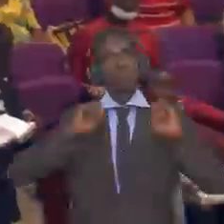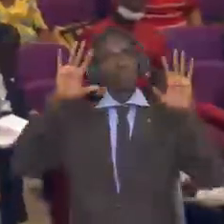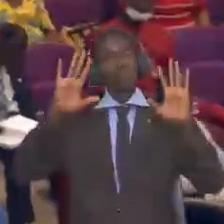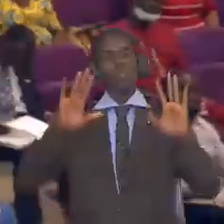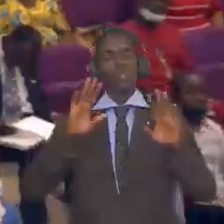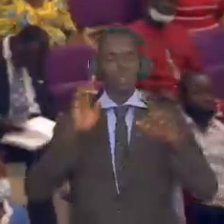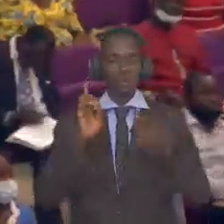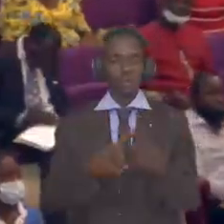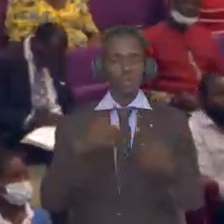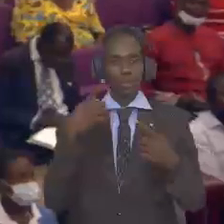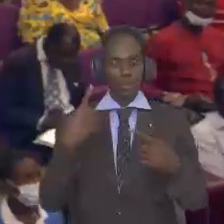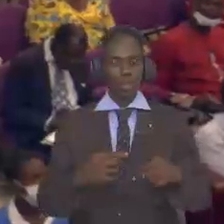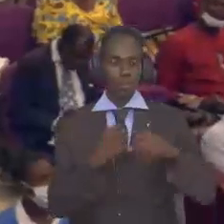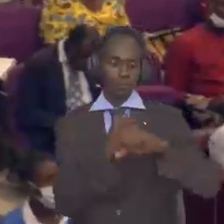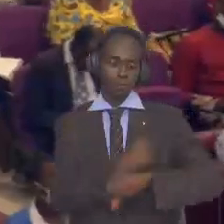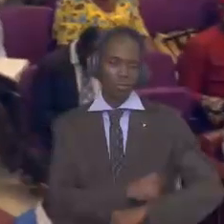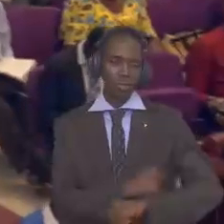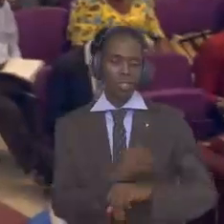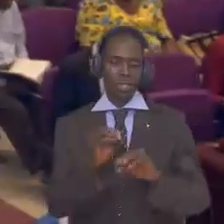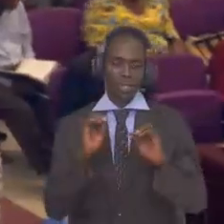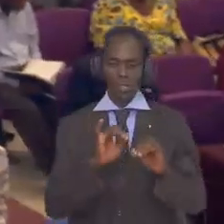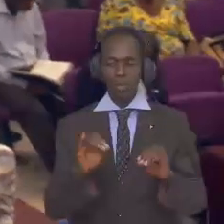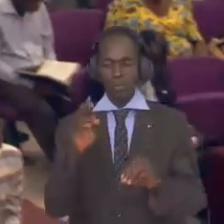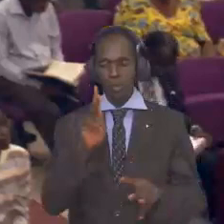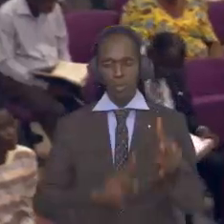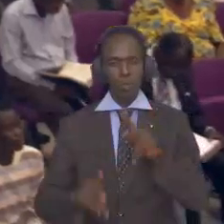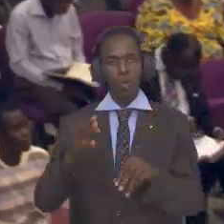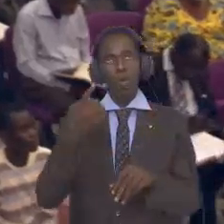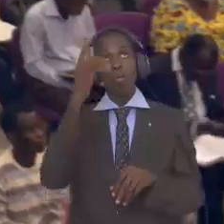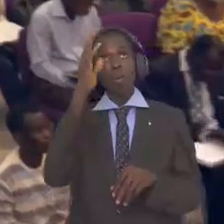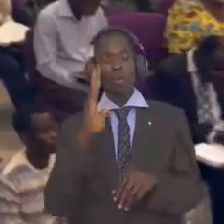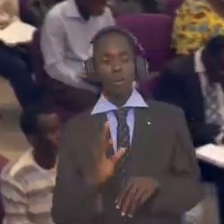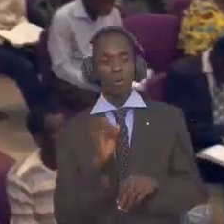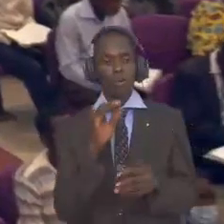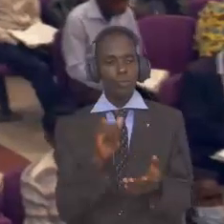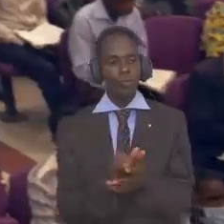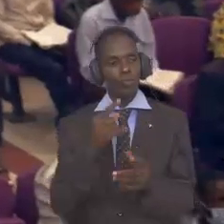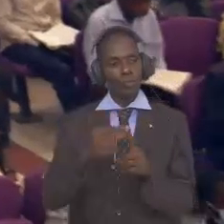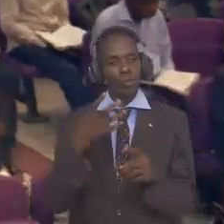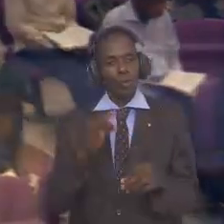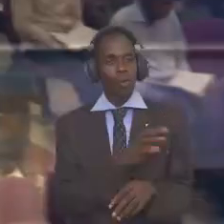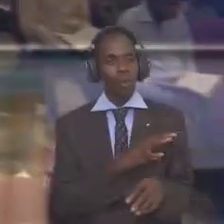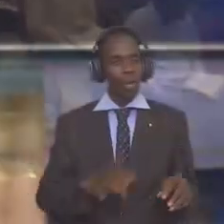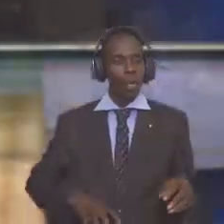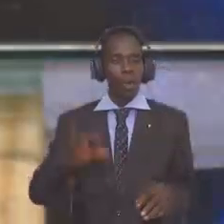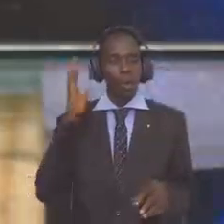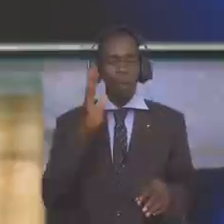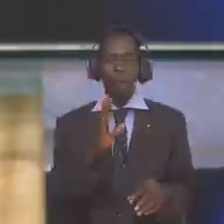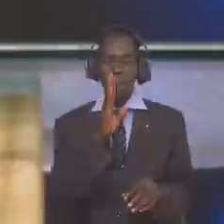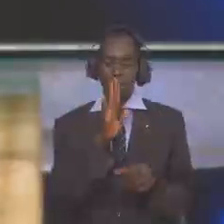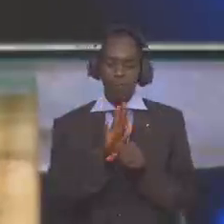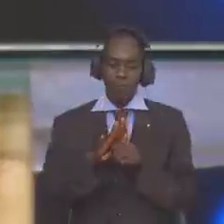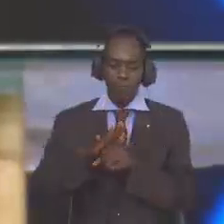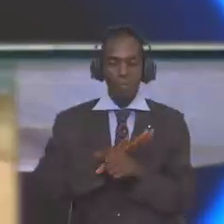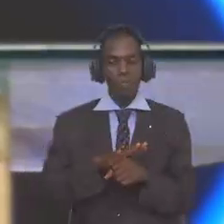the preservation of the people of God, so that the word of Christ will be fulfilled.